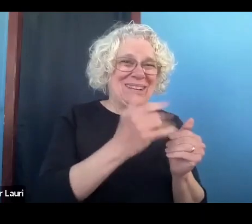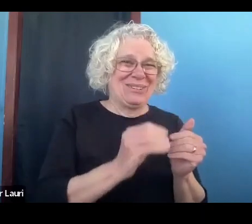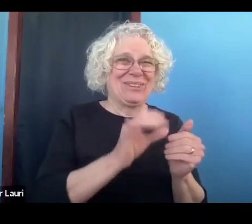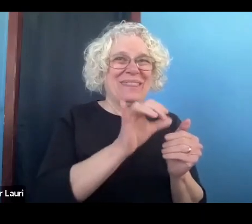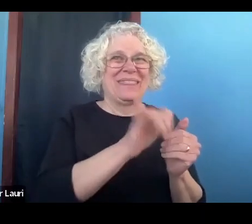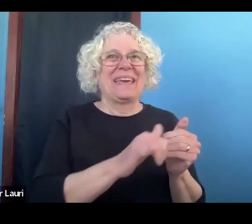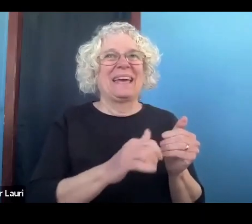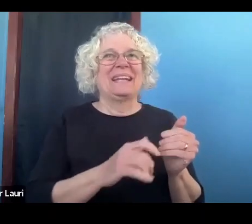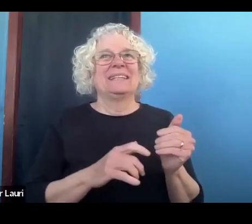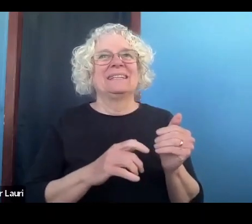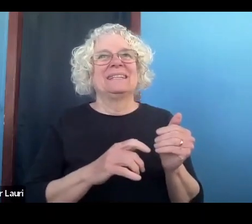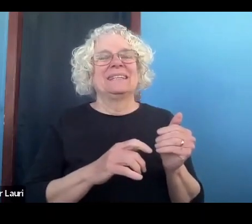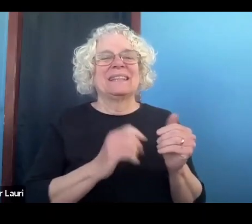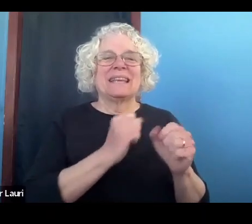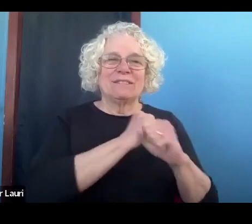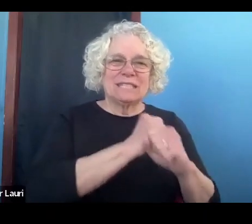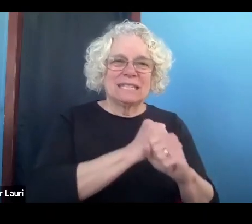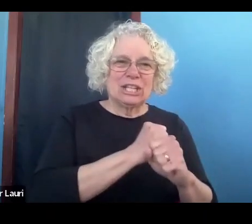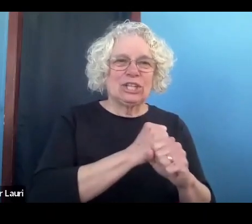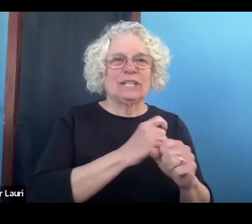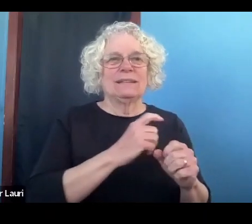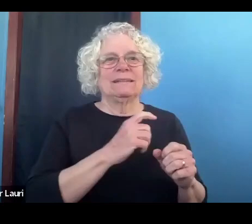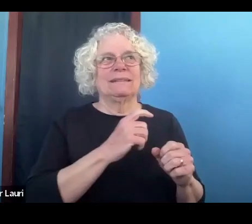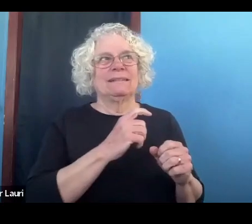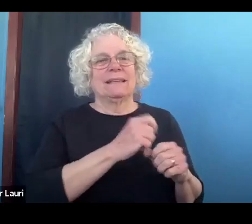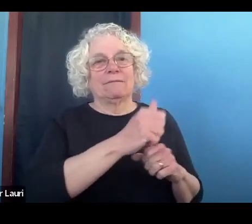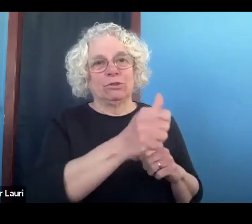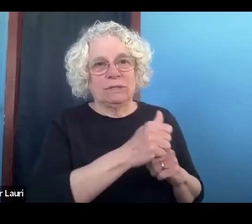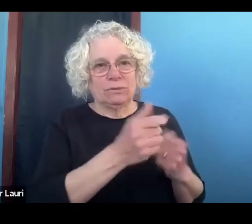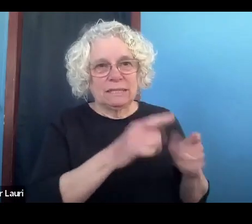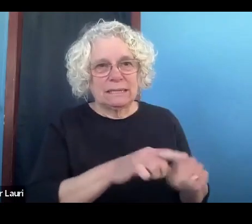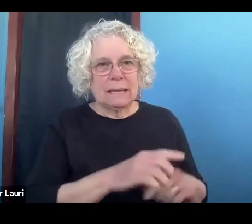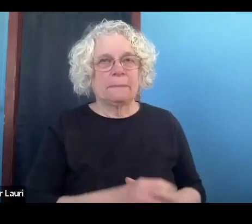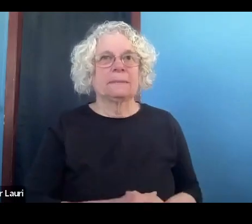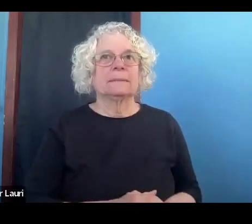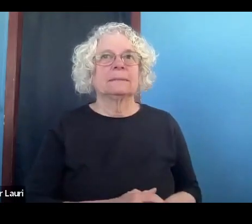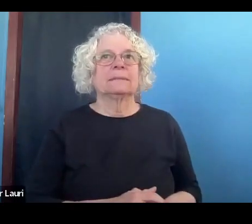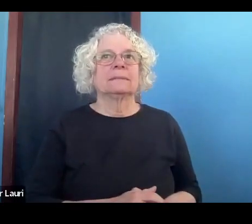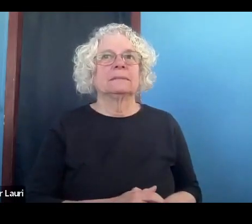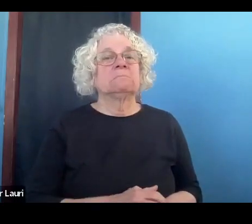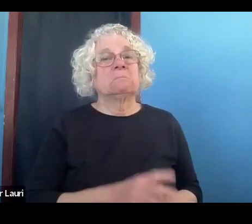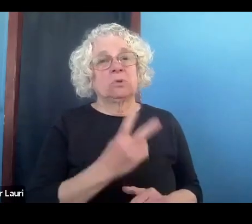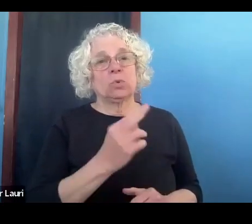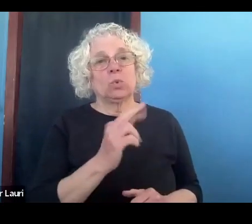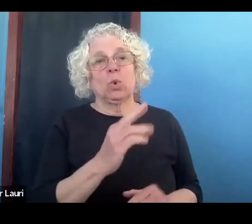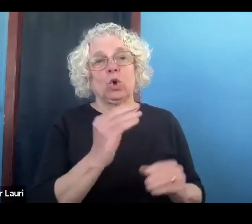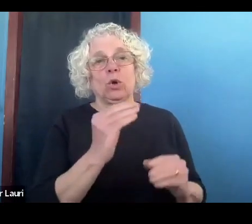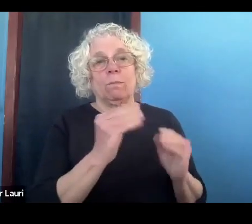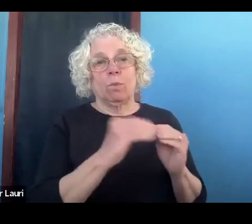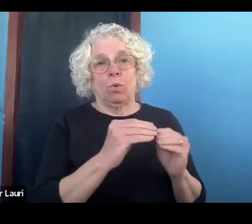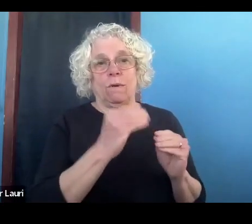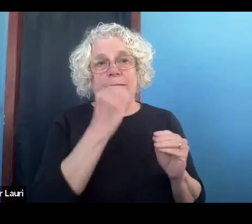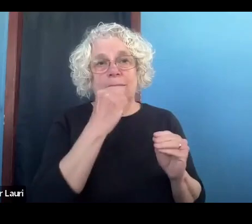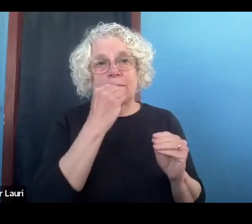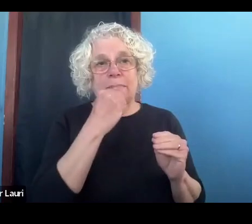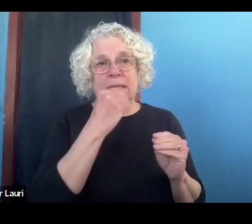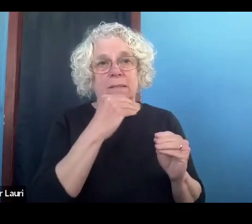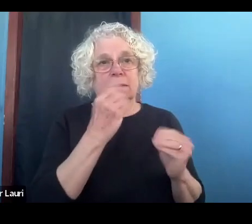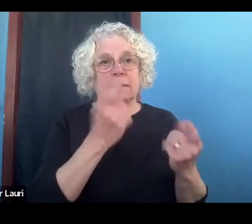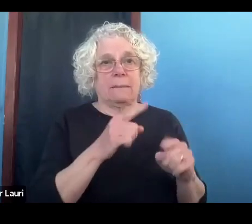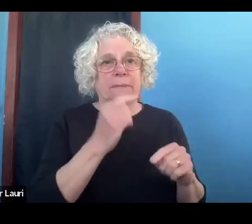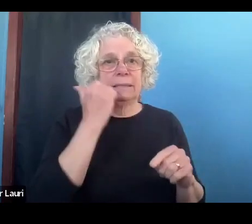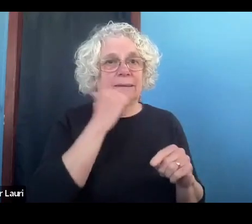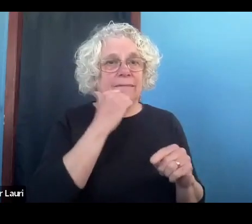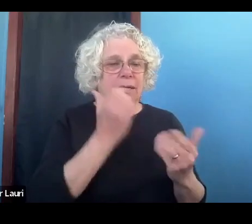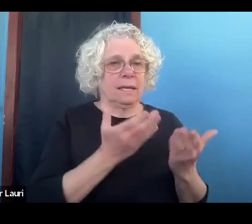24/7 security, scheduled transportation, and most likely 2 or more meals a day. So it is independent